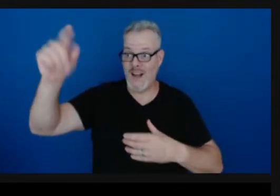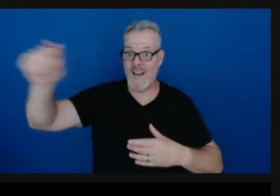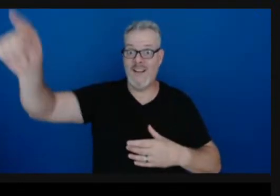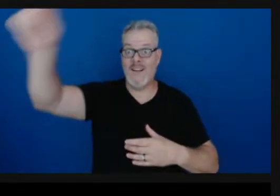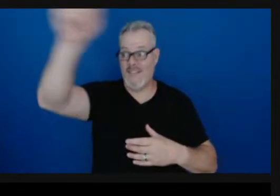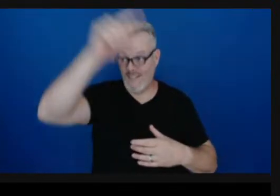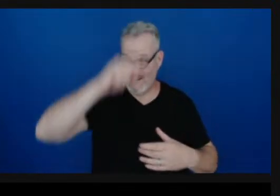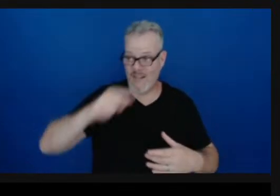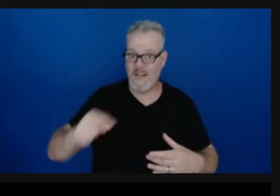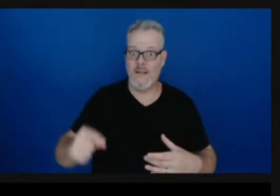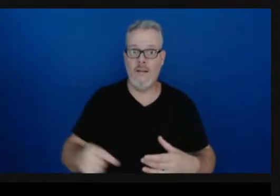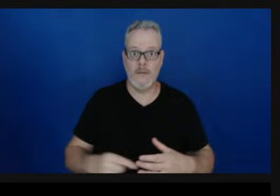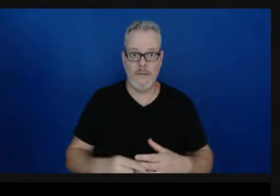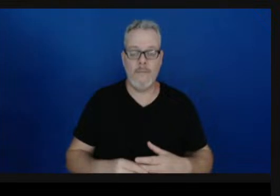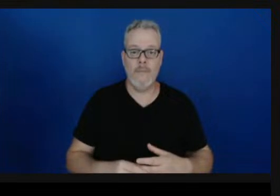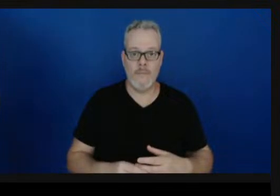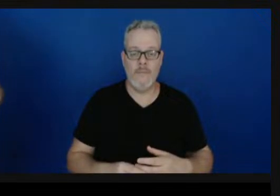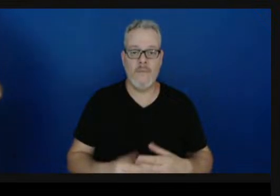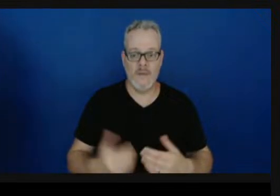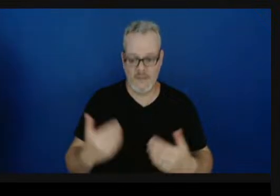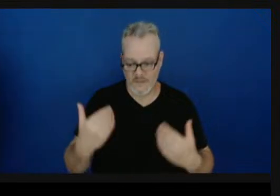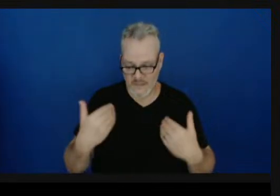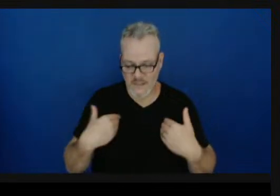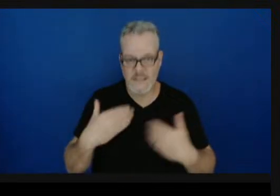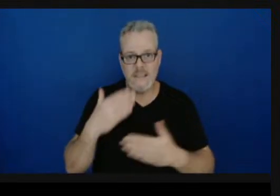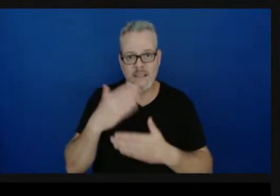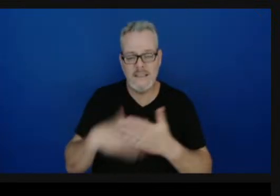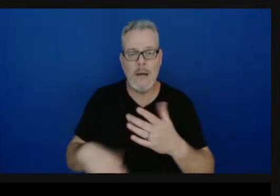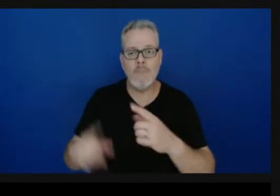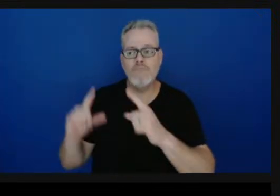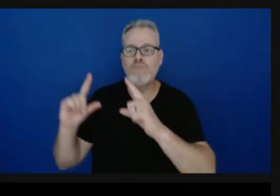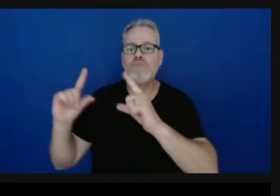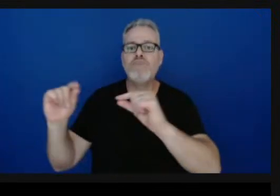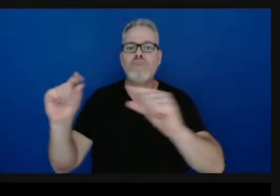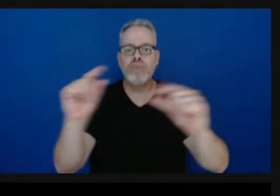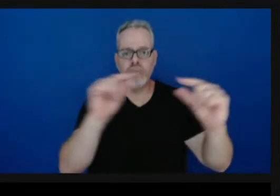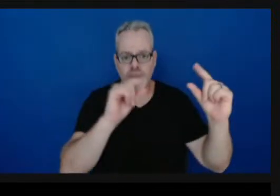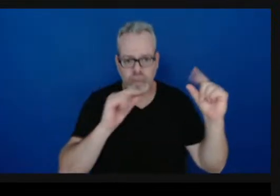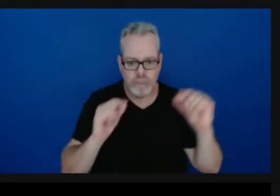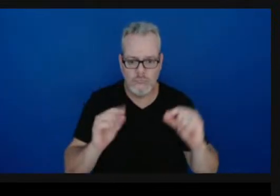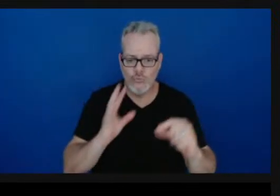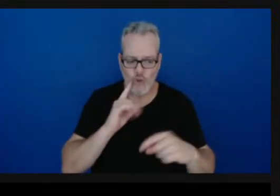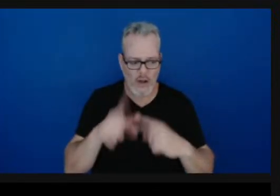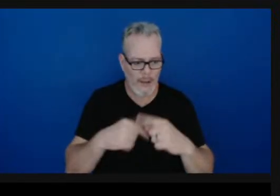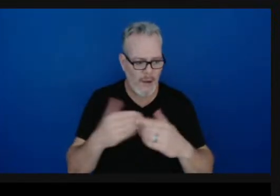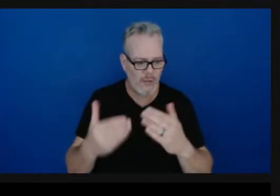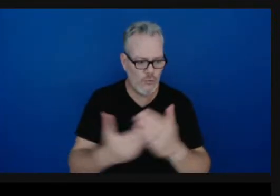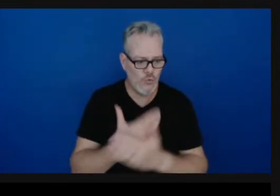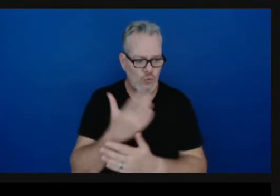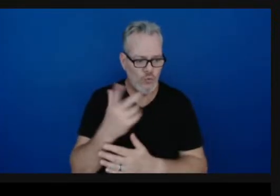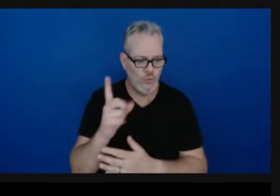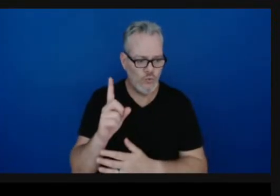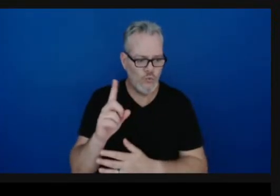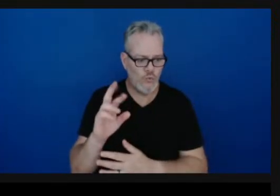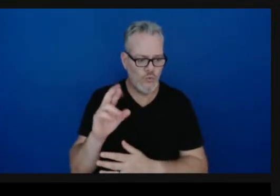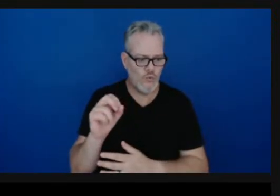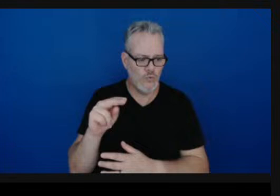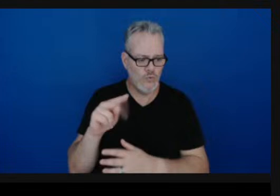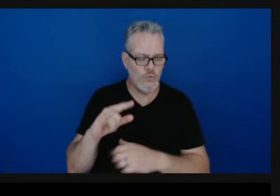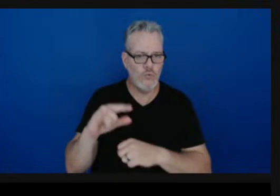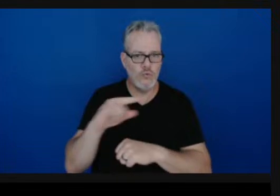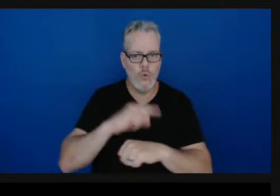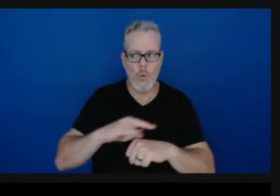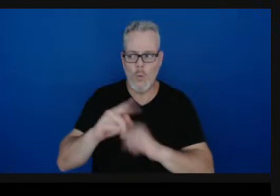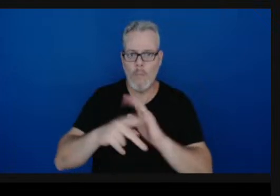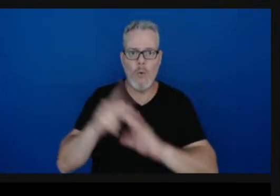that are happening. We've heard some rumors around Civil Air Patrol trying to get a drone program off the ground. They have it off